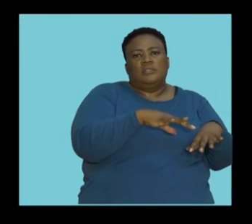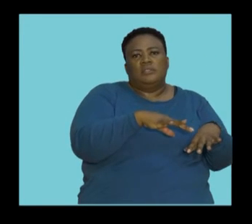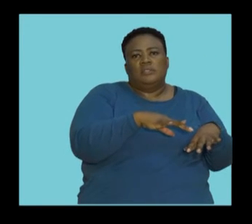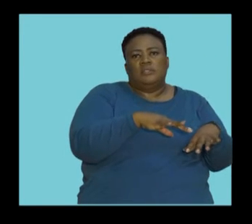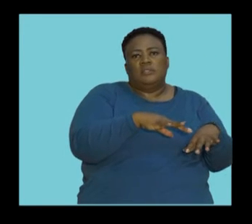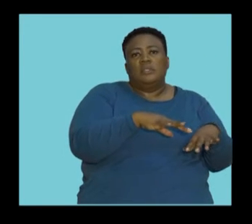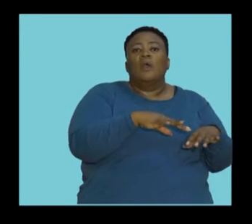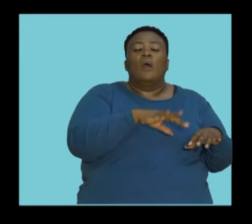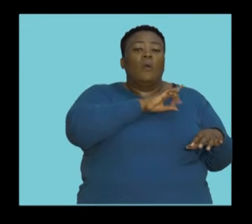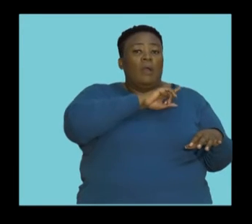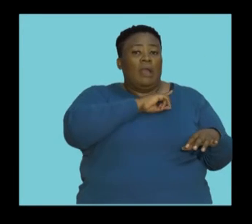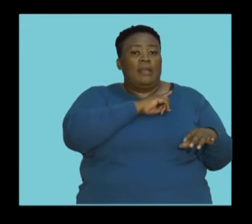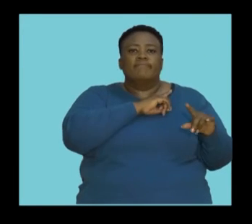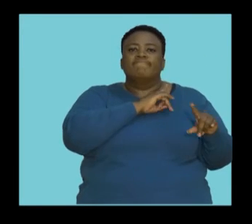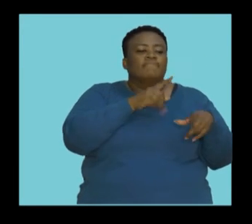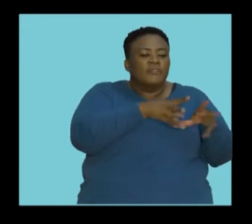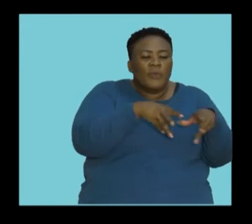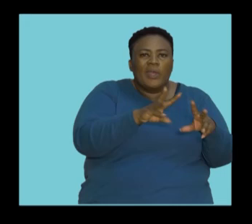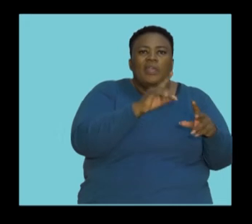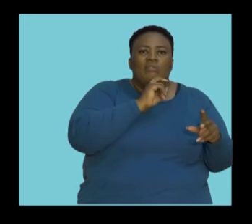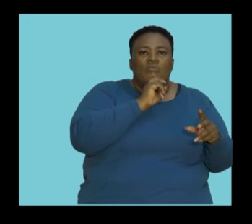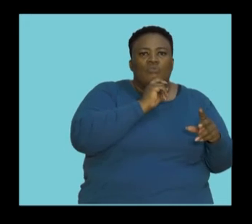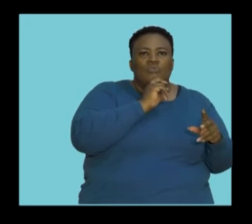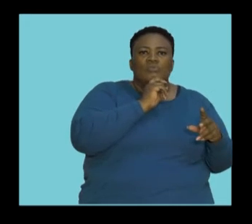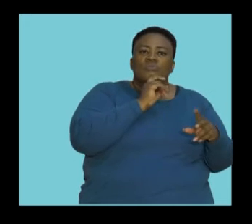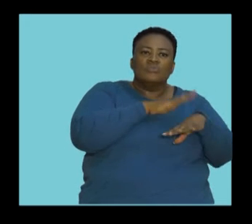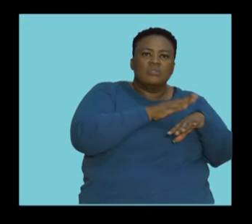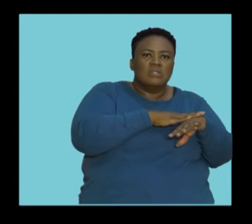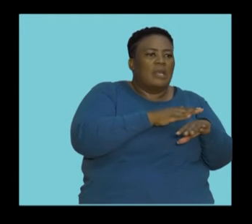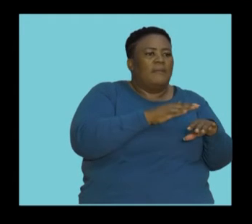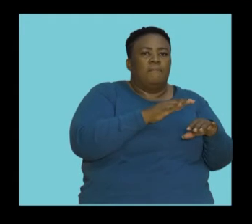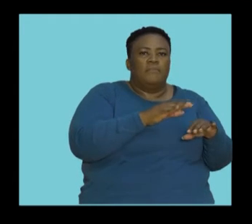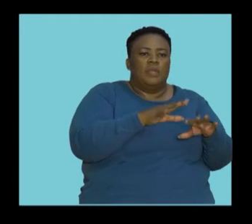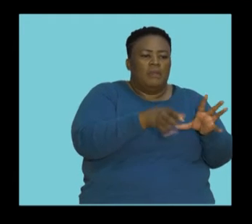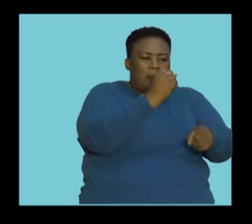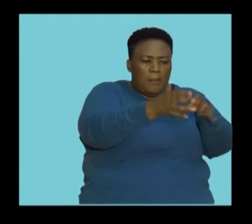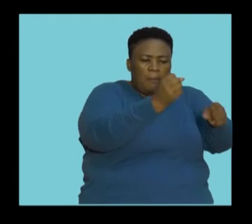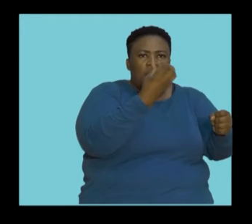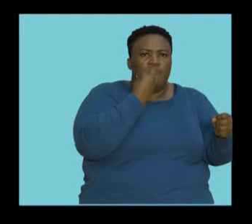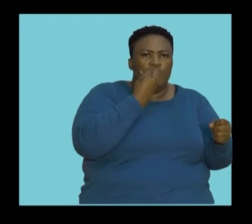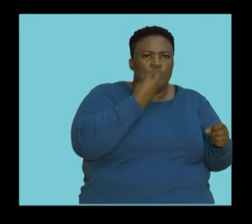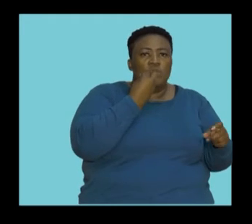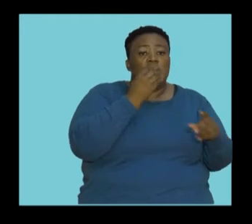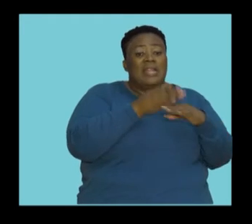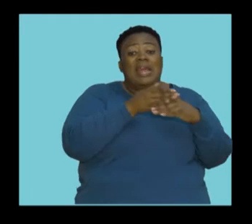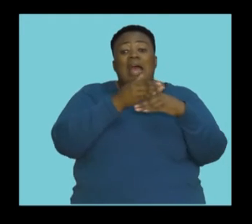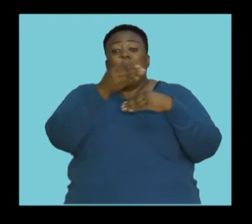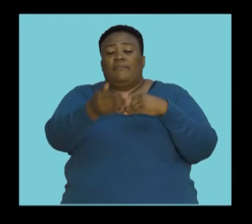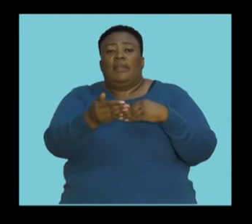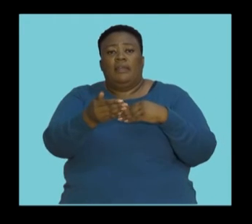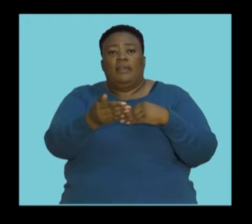pre-waste loss. And this talks to essentially their techniques that they use in the production of food. If we look at